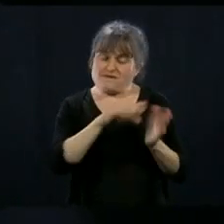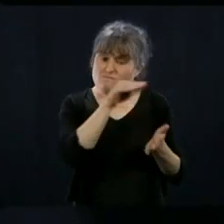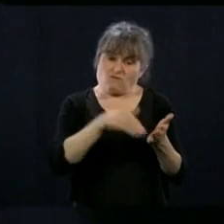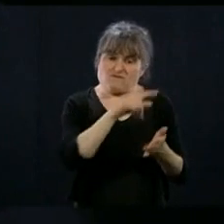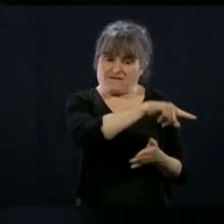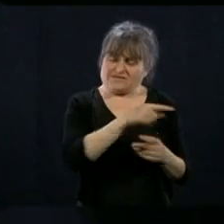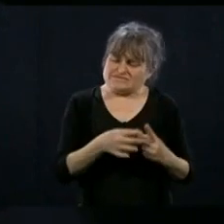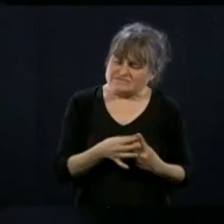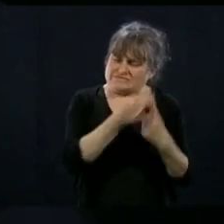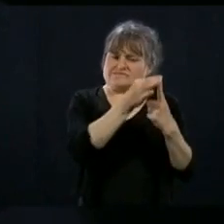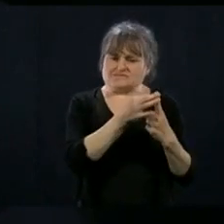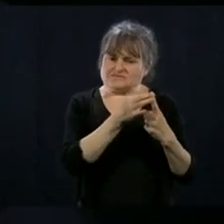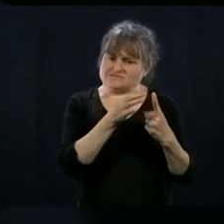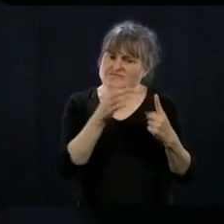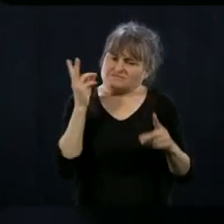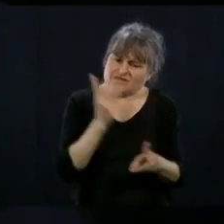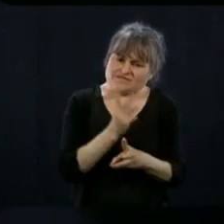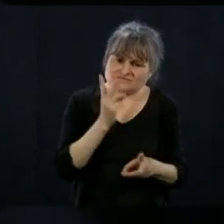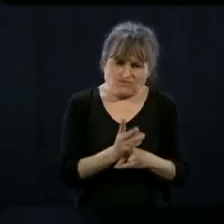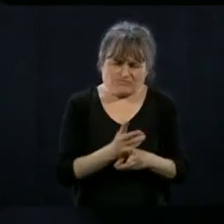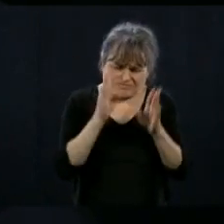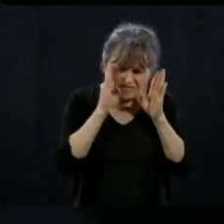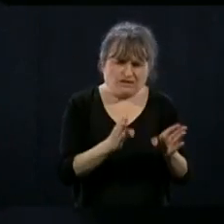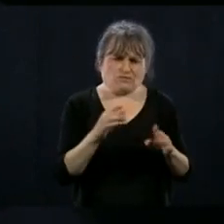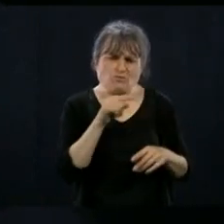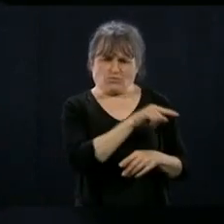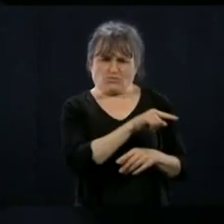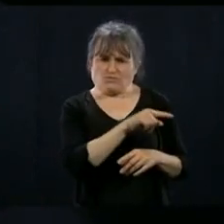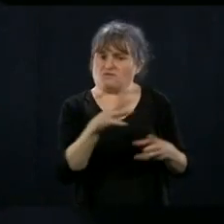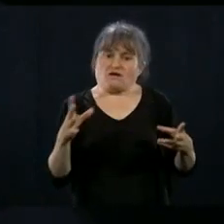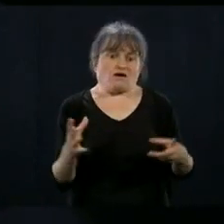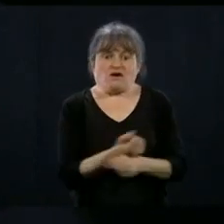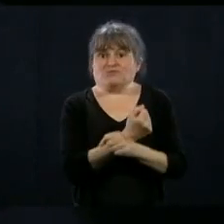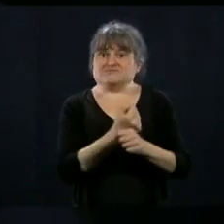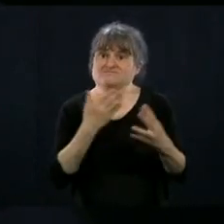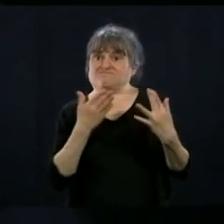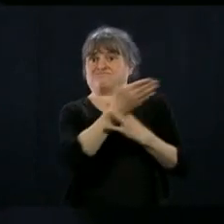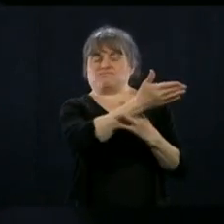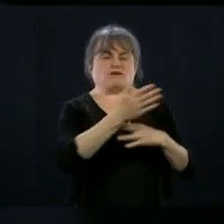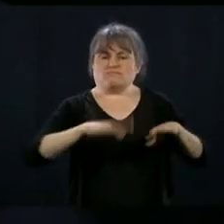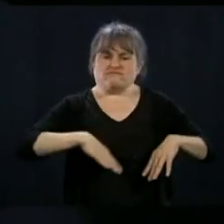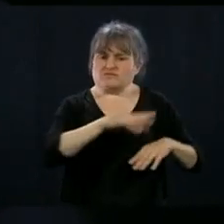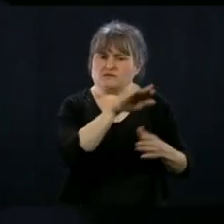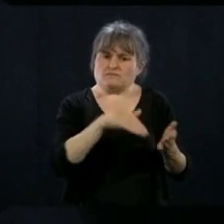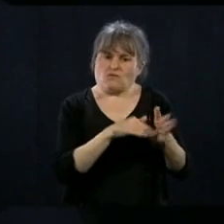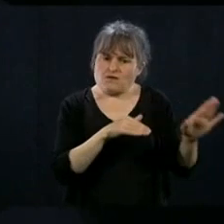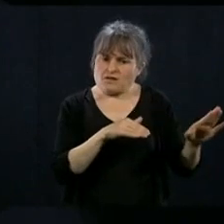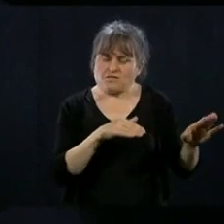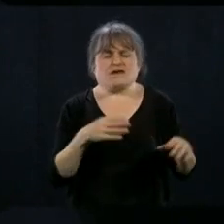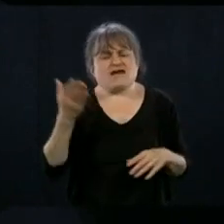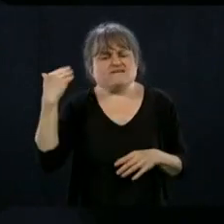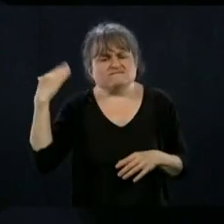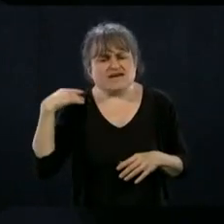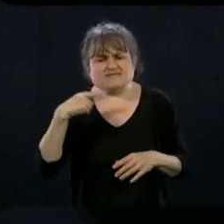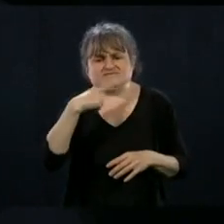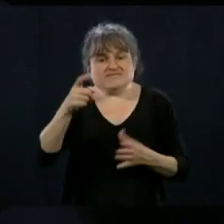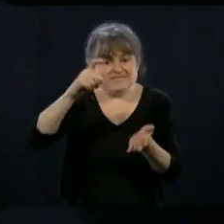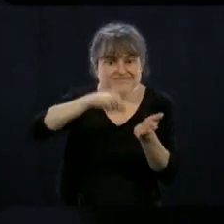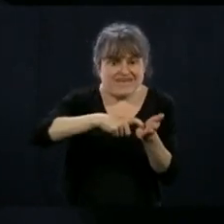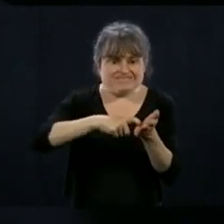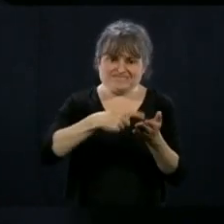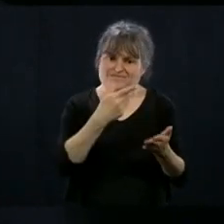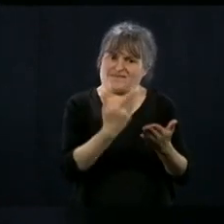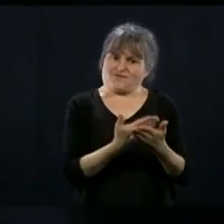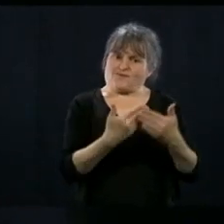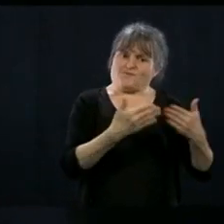over in Montreal. And I want to repeat it. I said it when I announced the dates for the schools and for